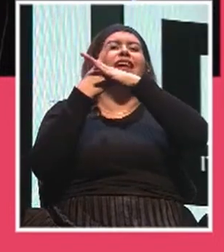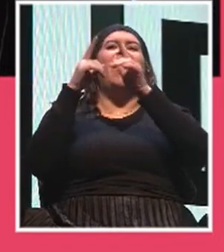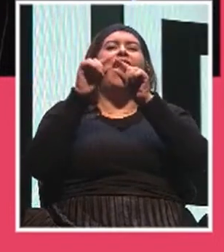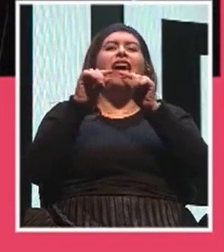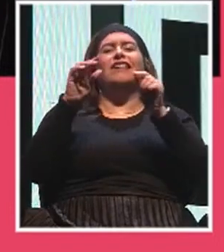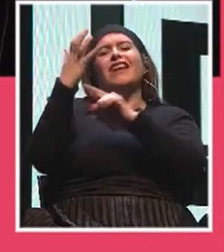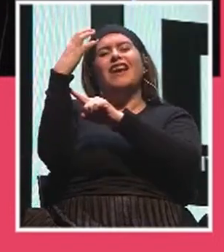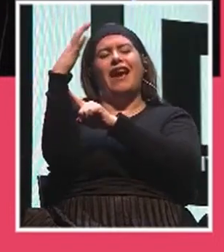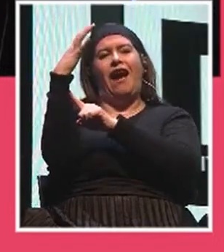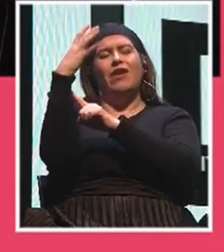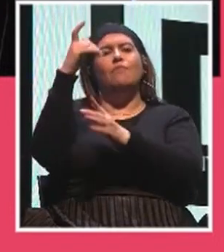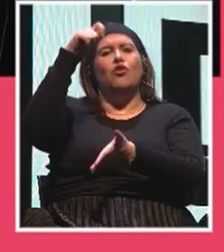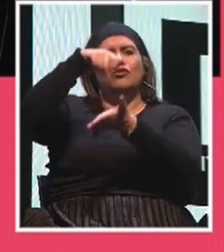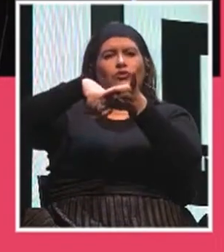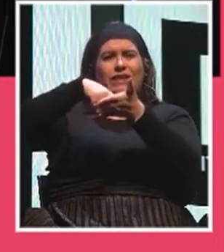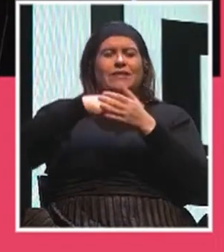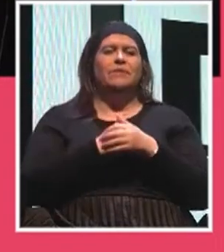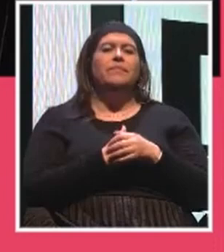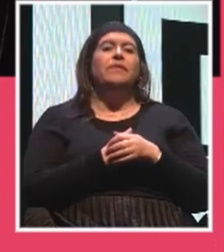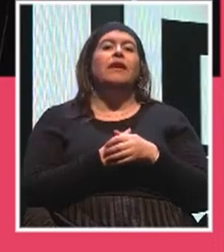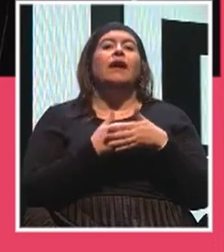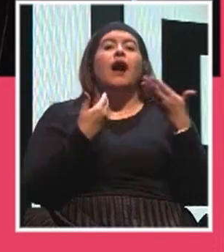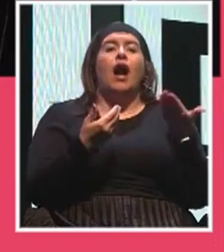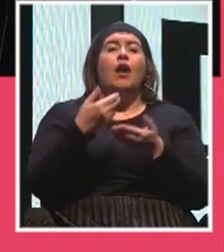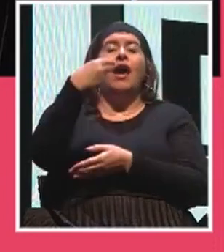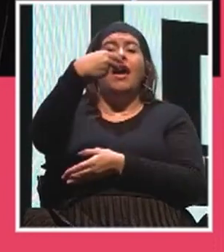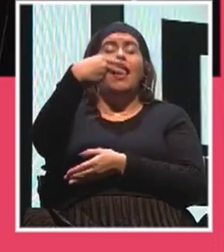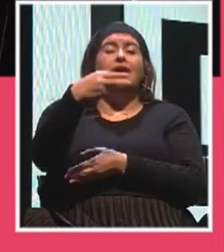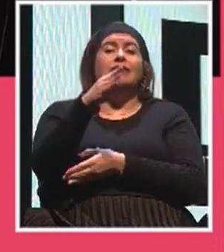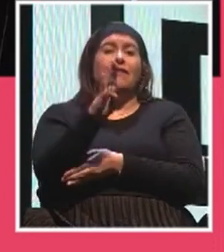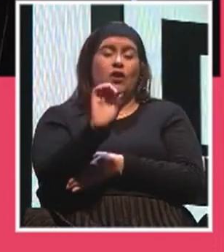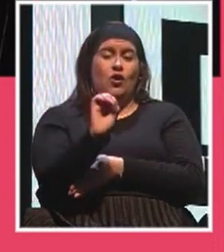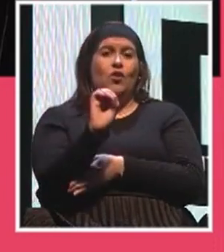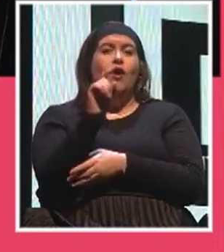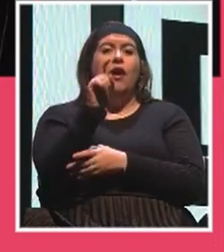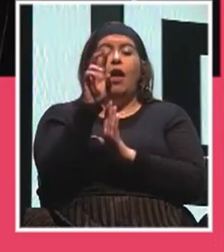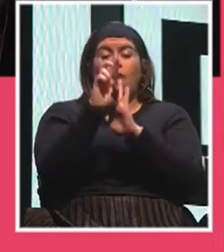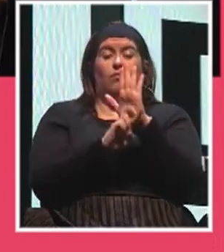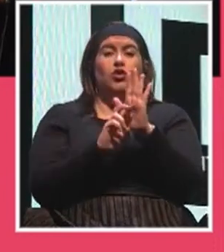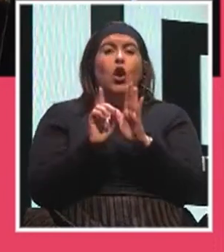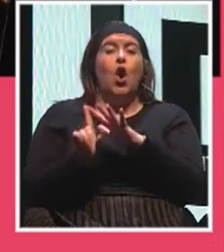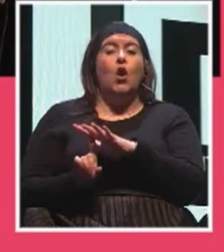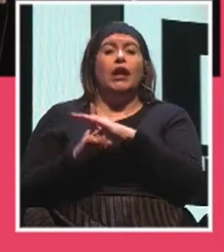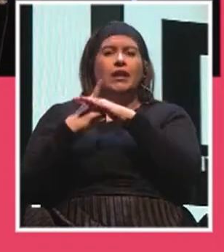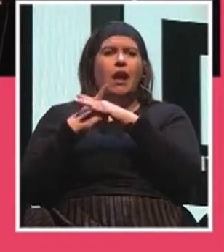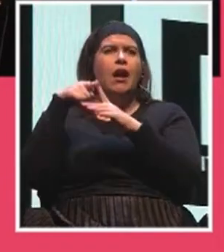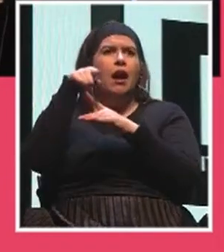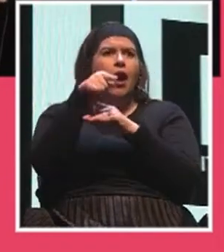Now, HBO original programming revolutionized television.